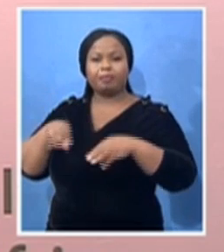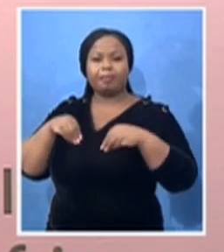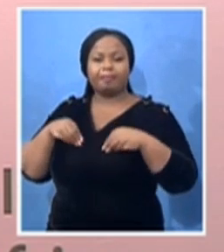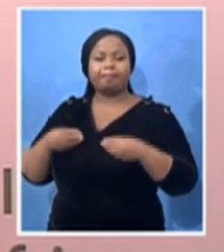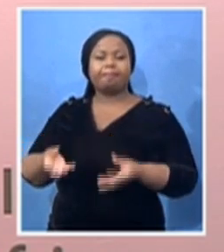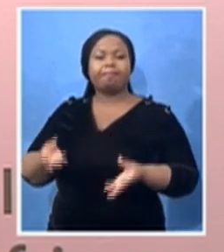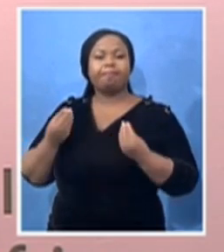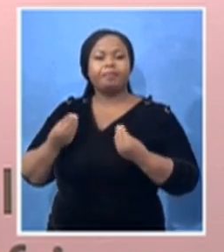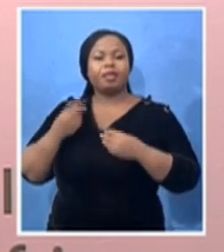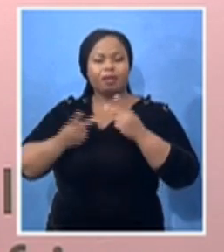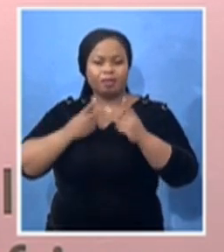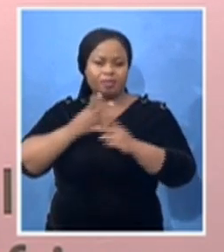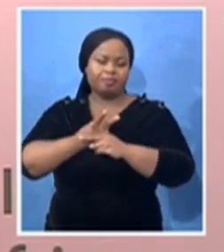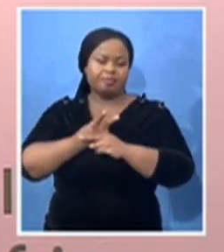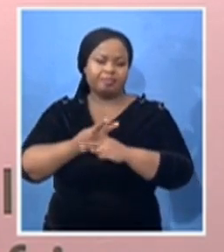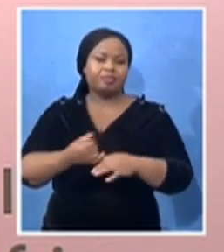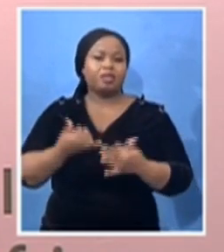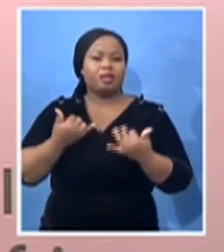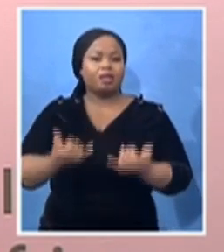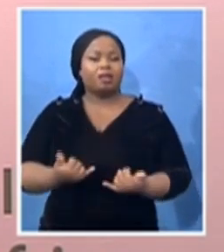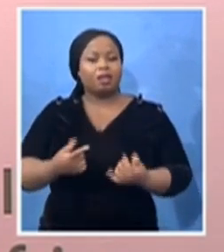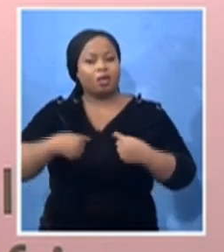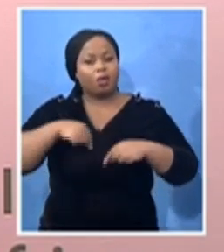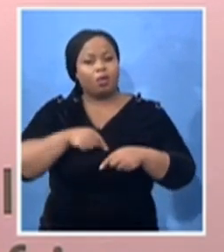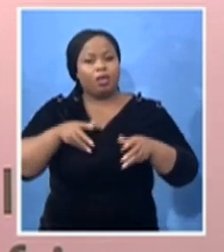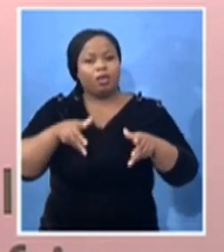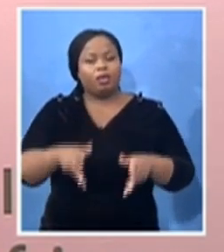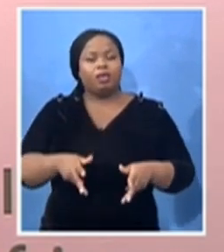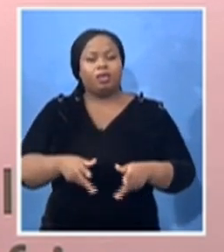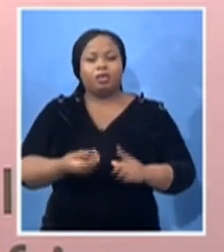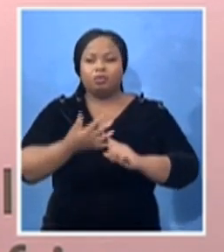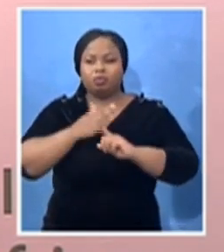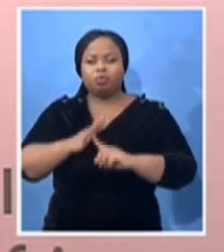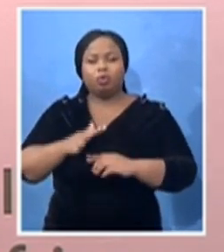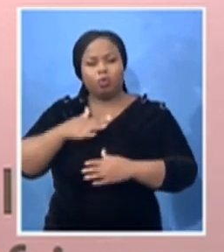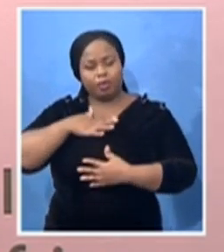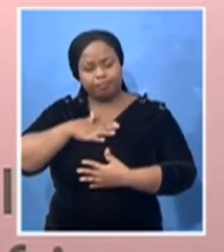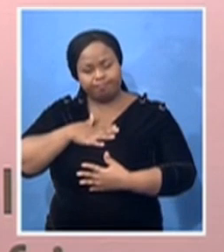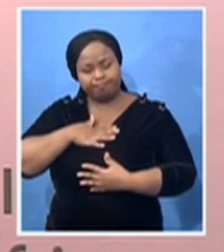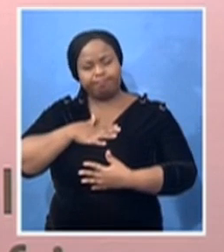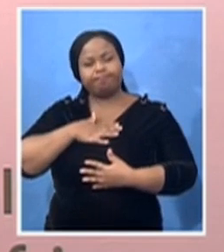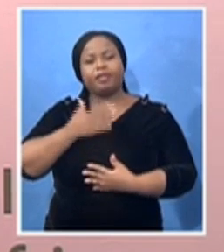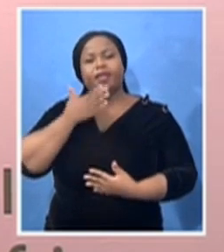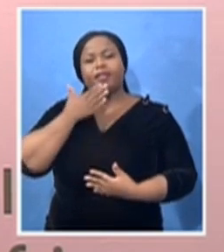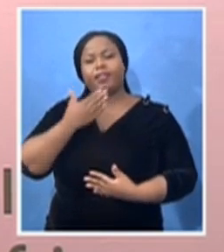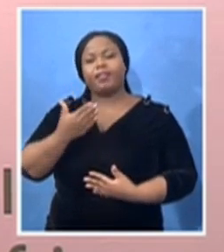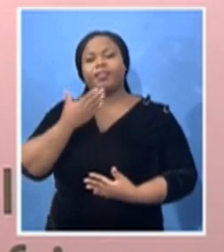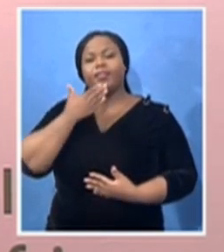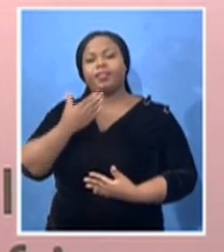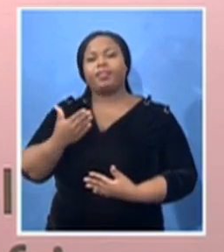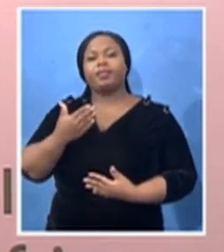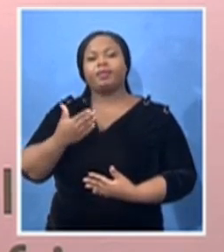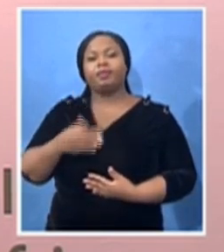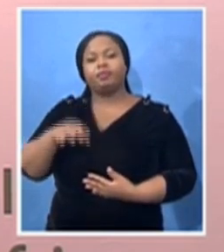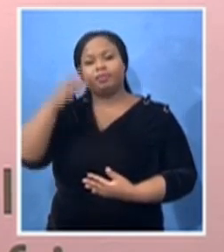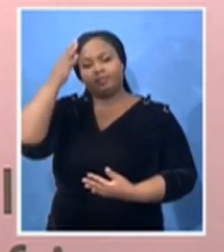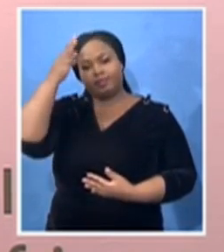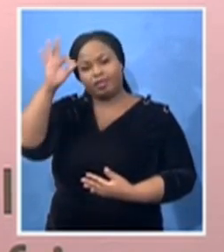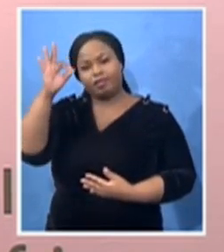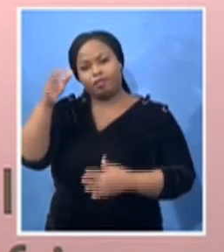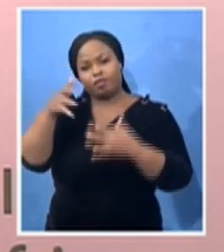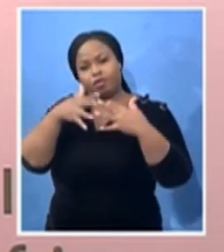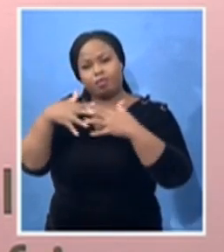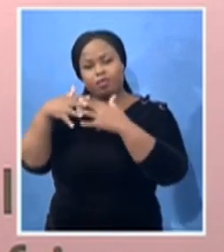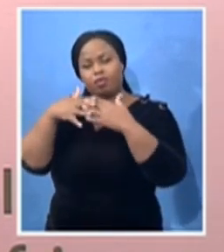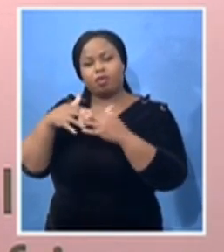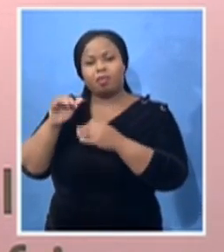our gratitude to the government of the United States for the contribution. We are